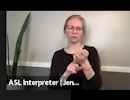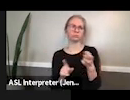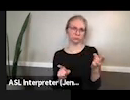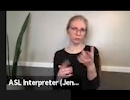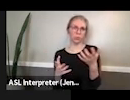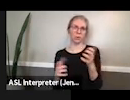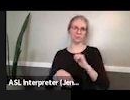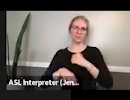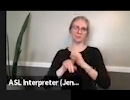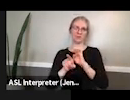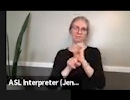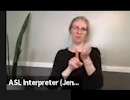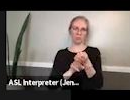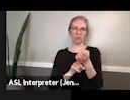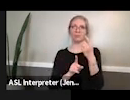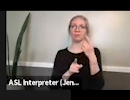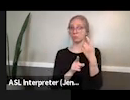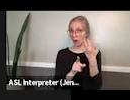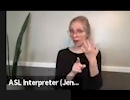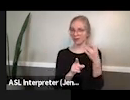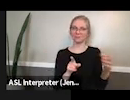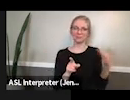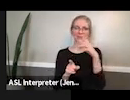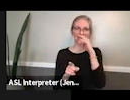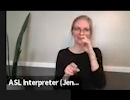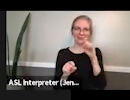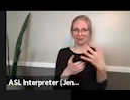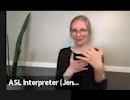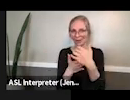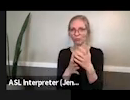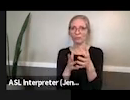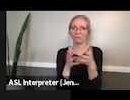kids can gather as much meaningful information as possible.